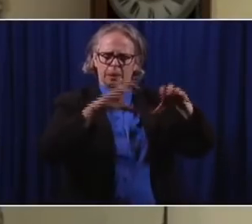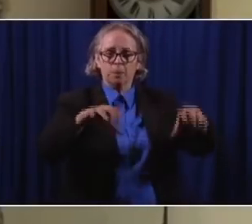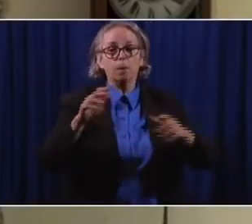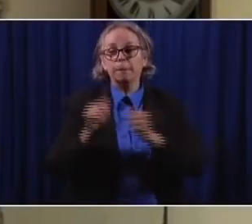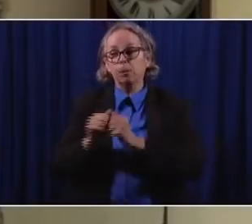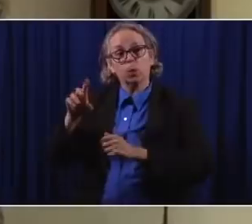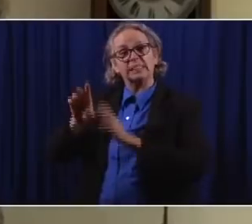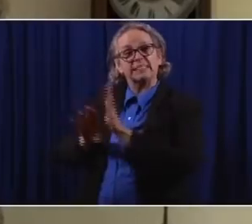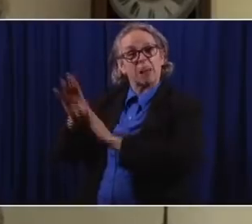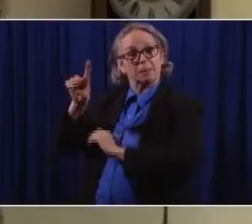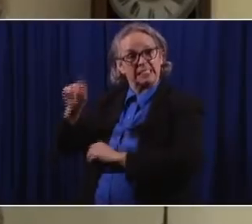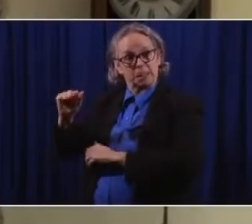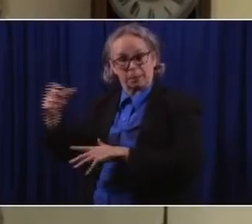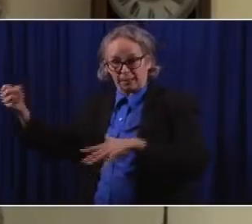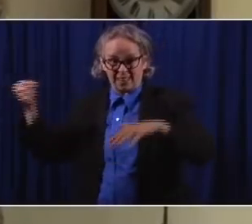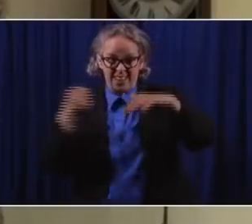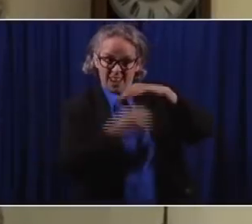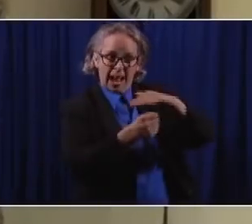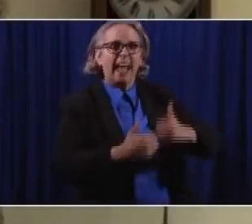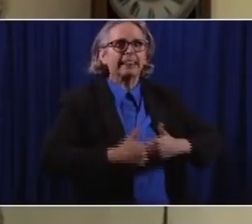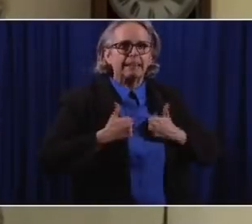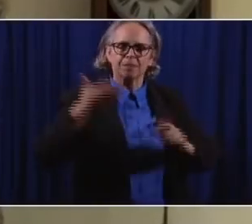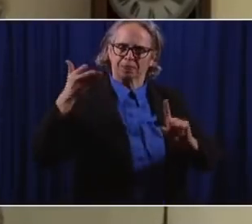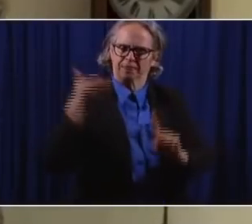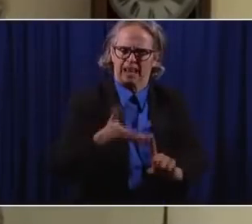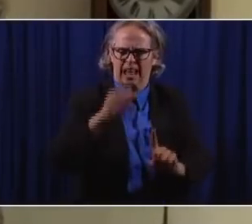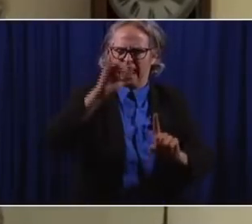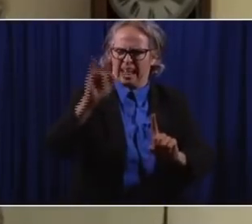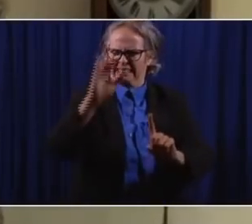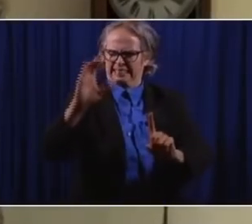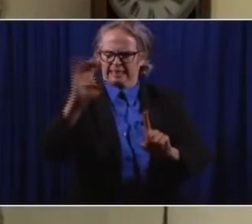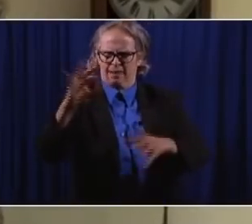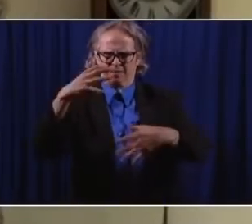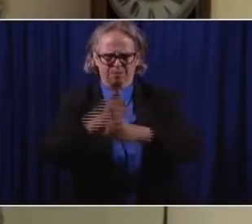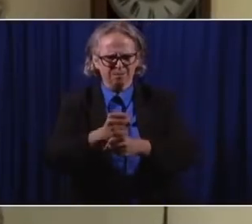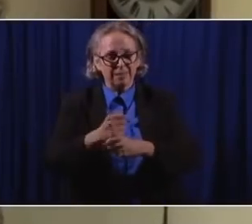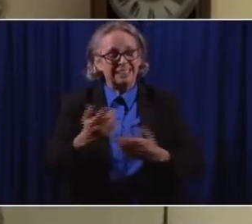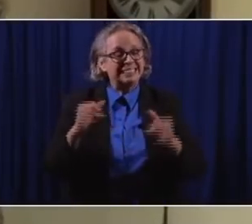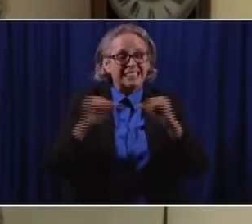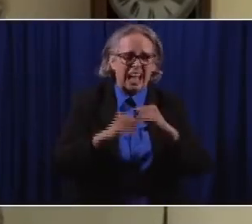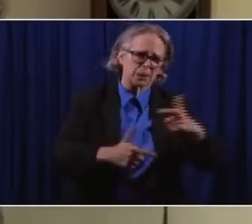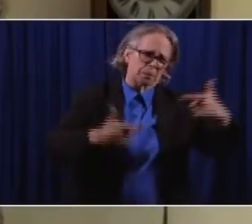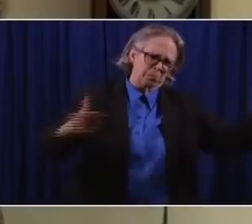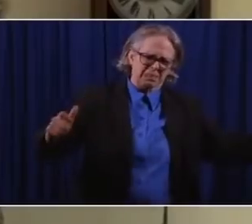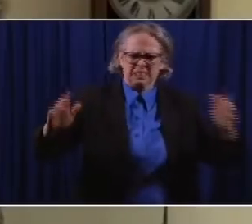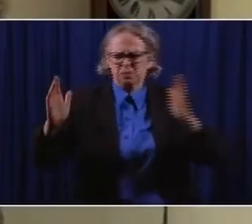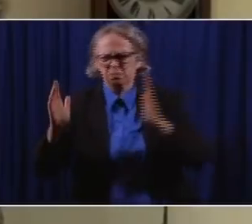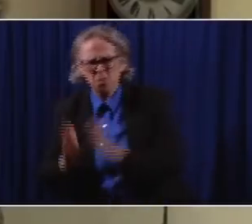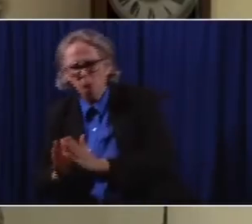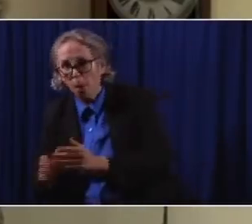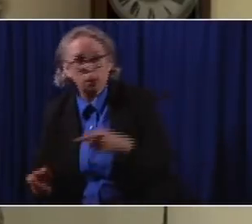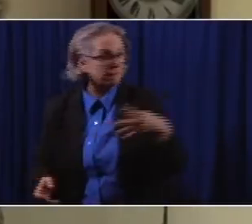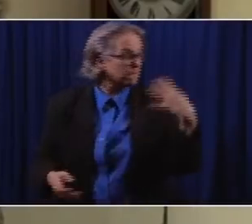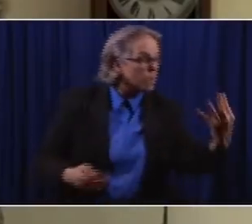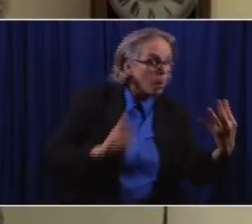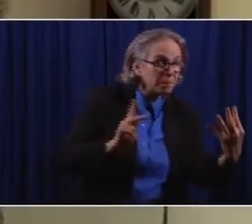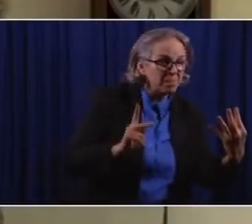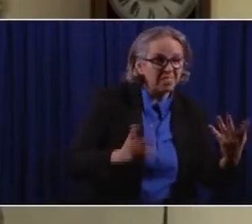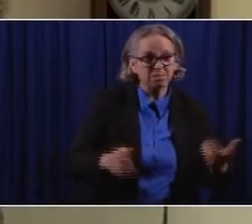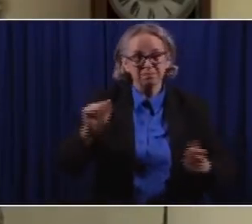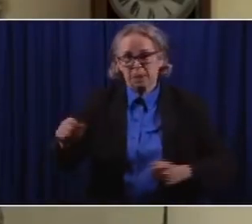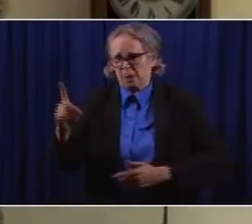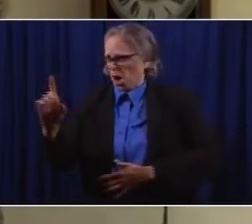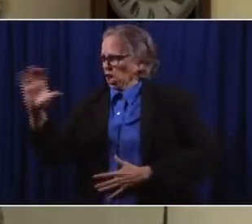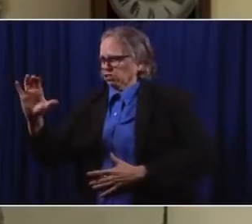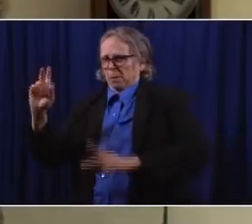and do live. They vary in size, some as small as 4 residents, some with over 100 residents. These facilities